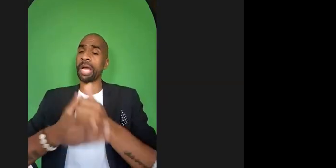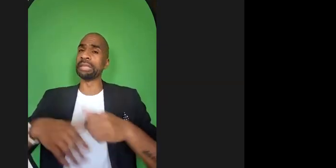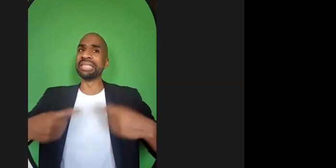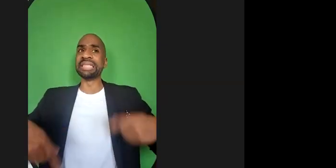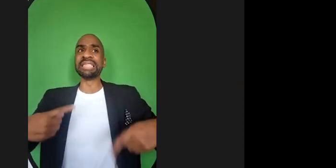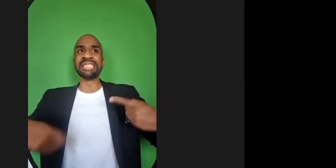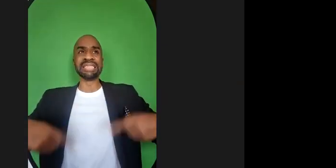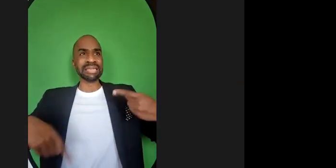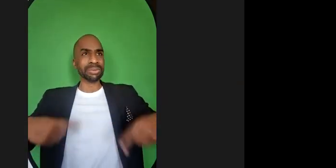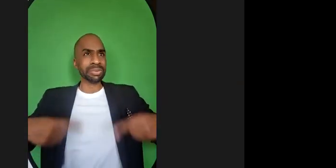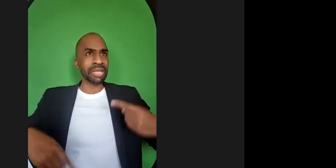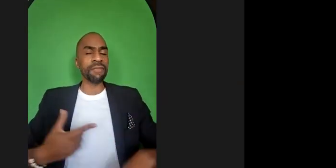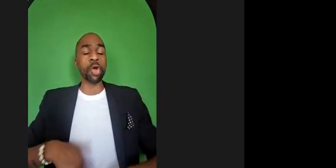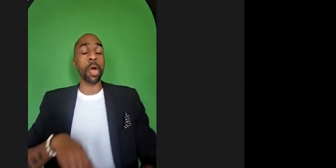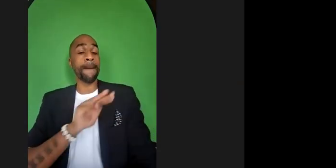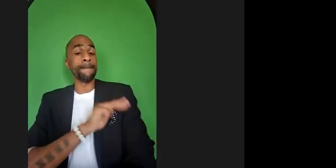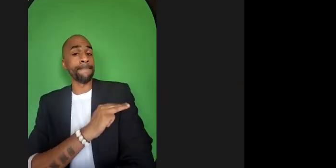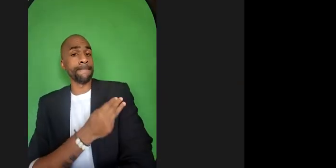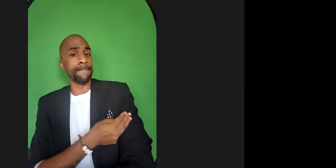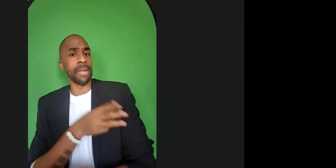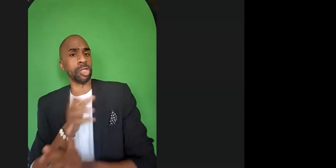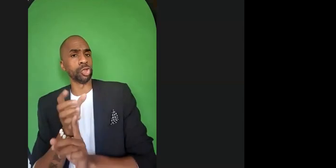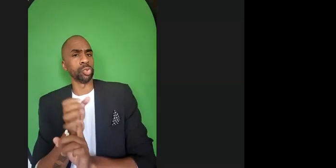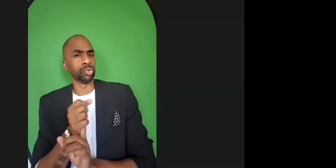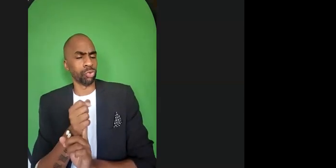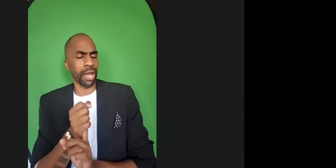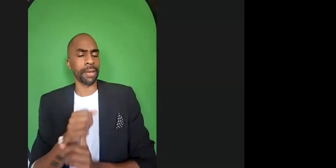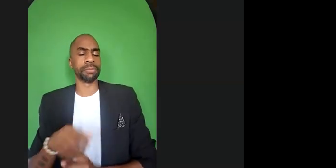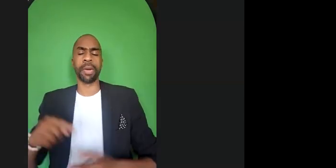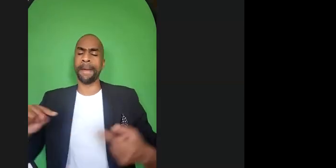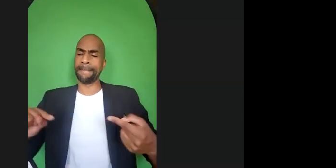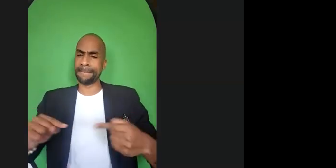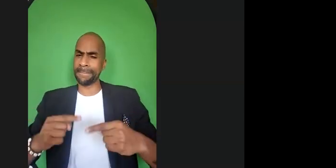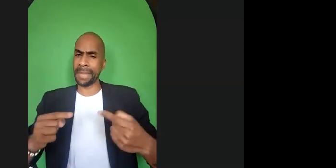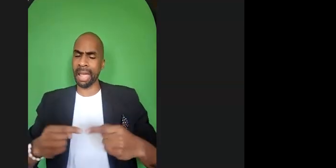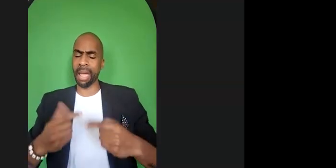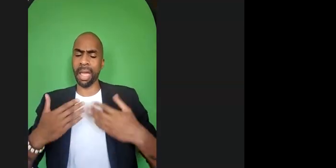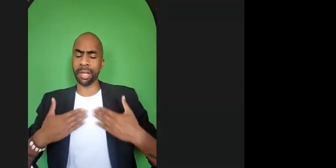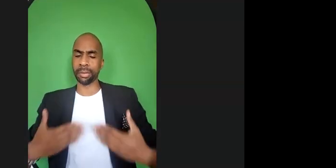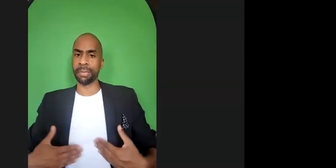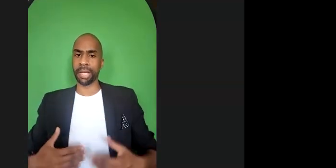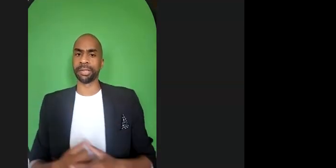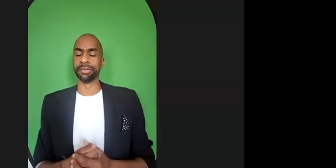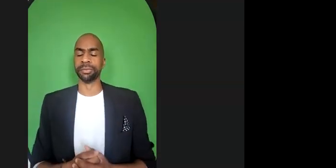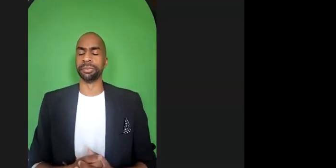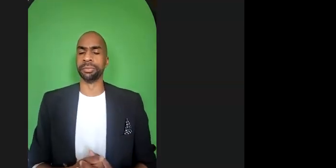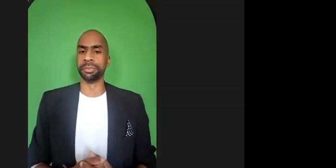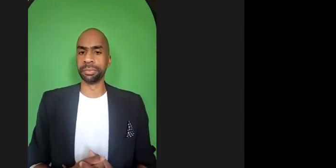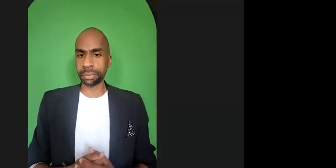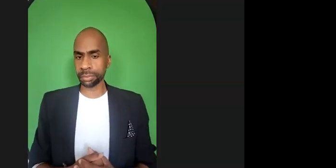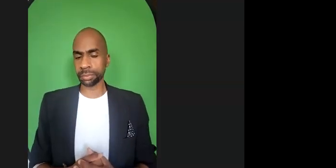discomfort, muscle cramps, joint pain. Mm-hmm. What about just in that in the terminal process